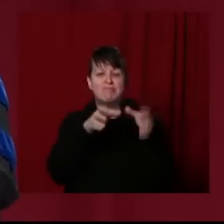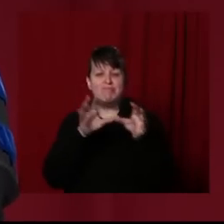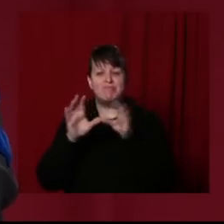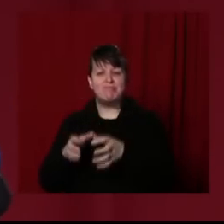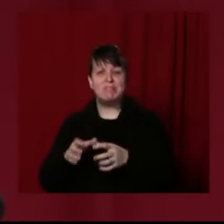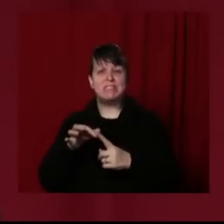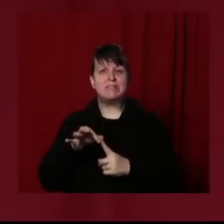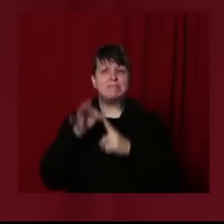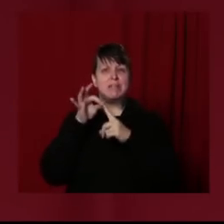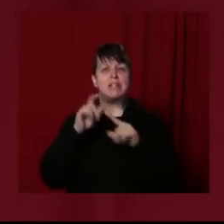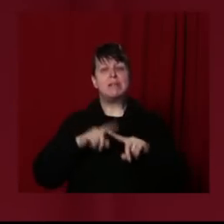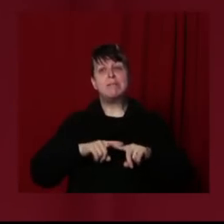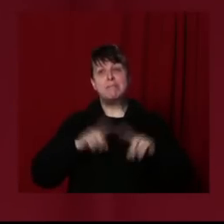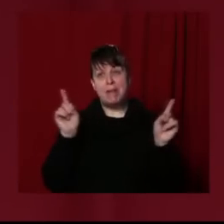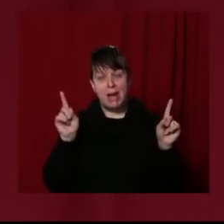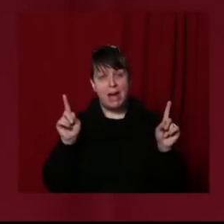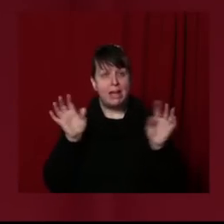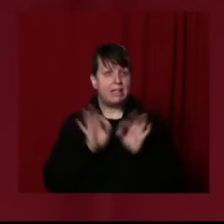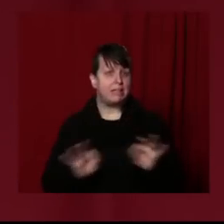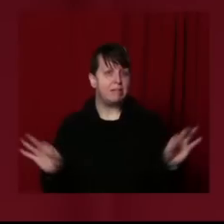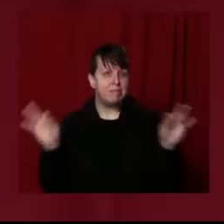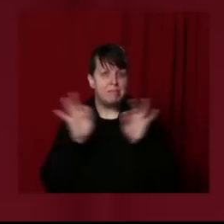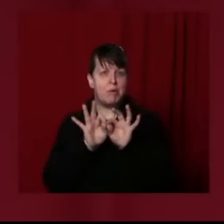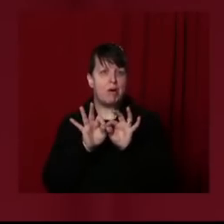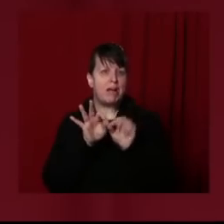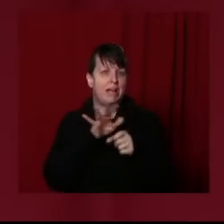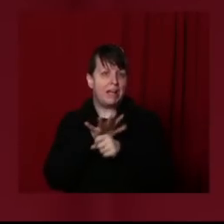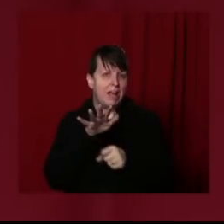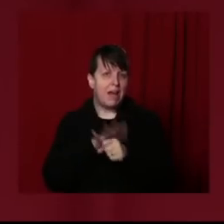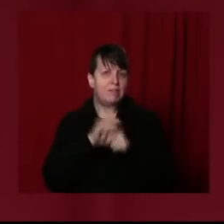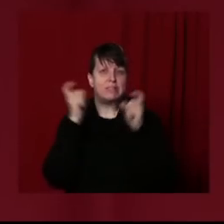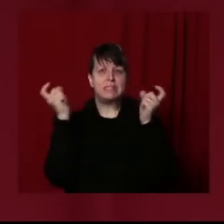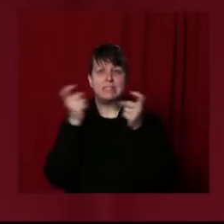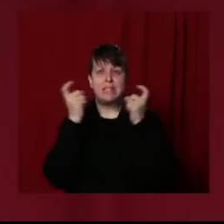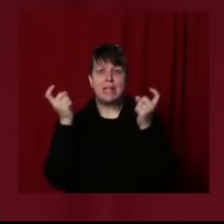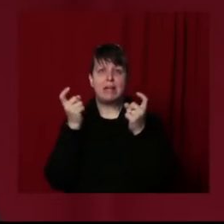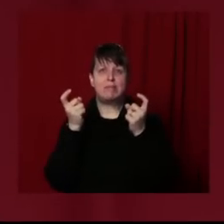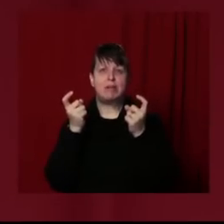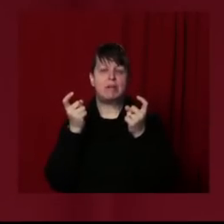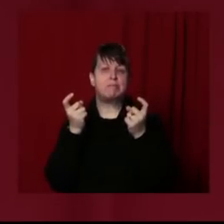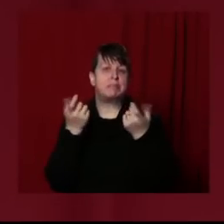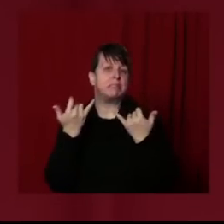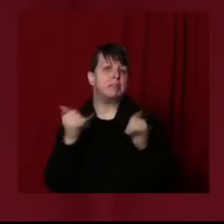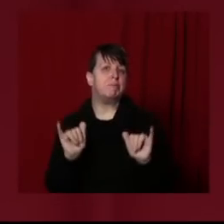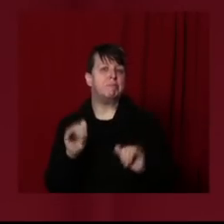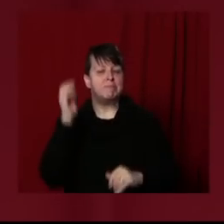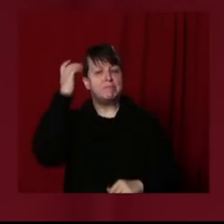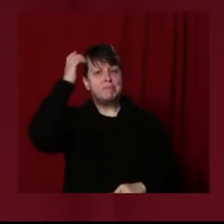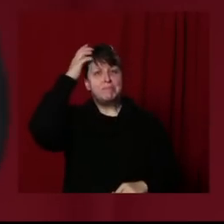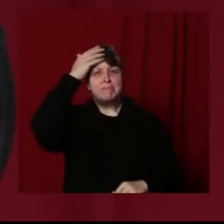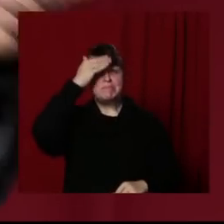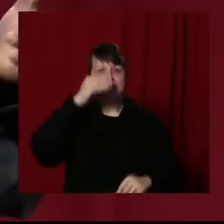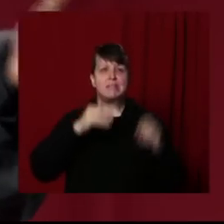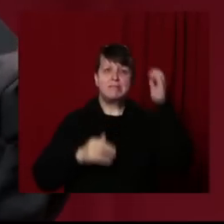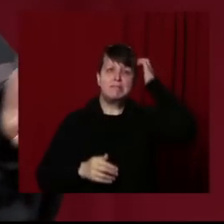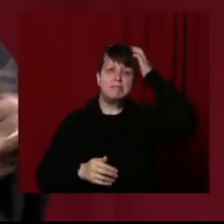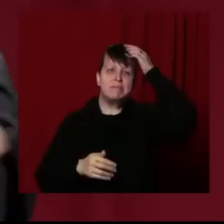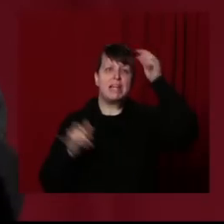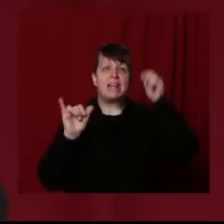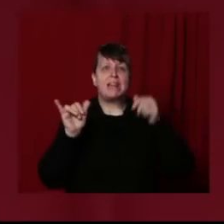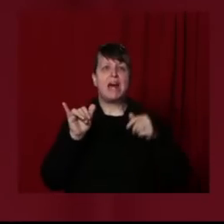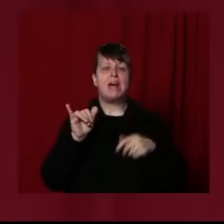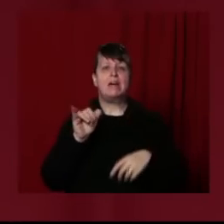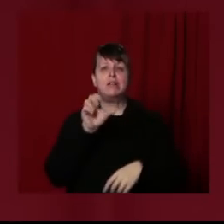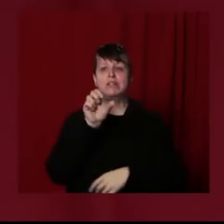special, but are important enough to celebrate nonetheless. Days like Super Bowl